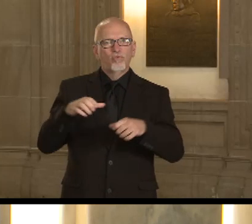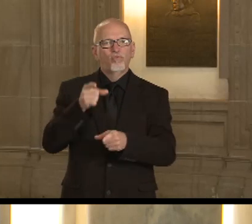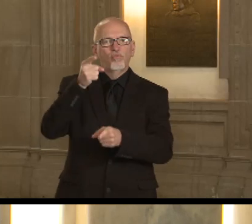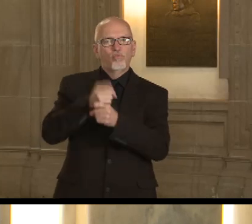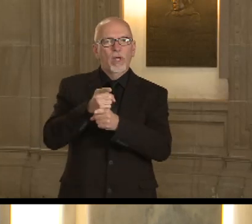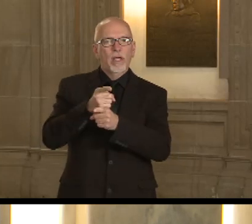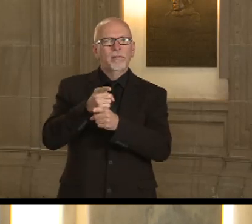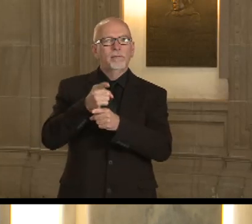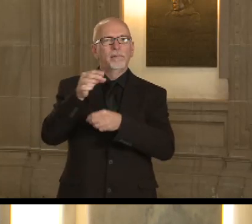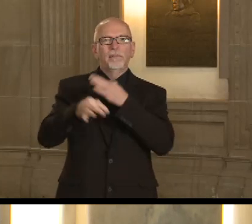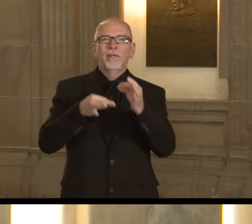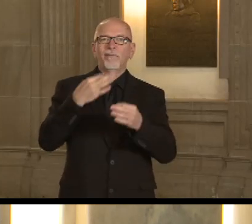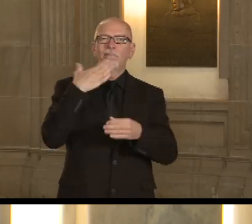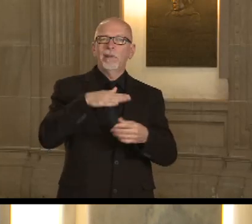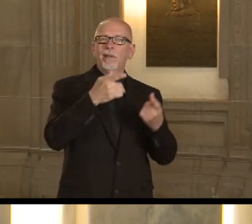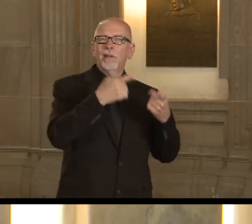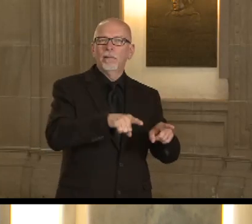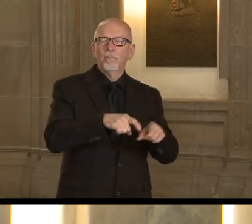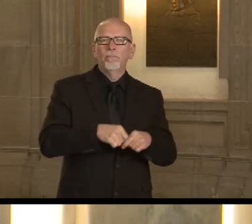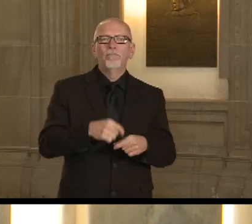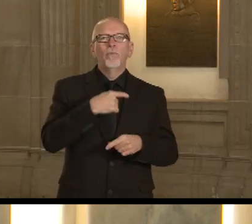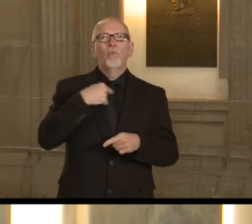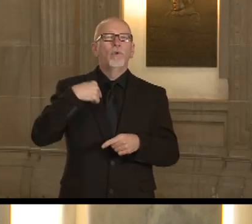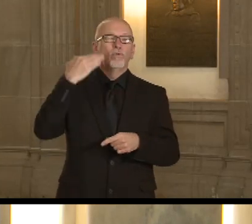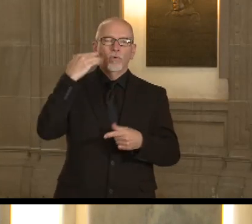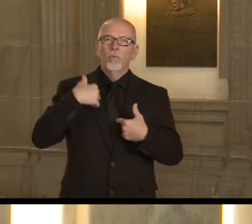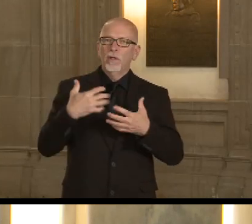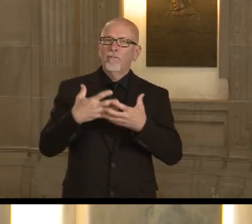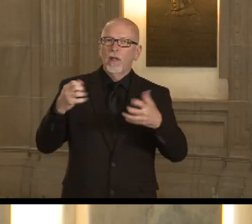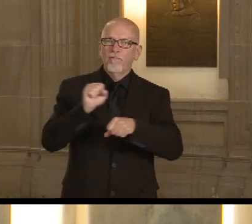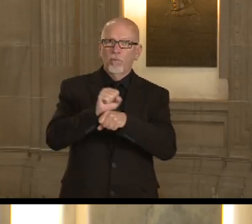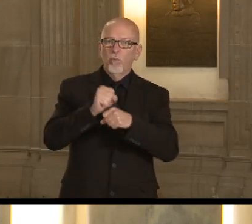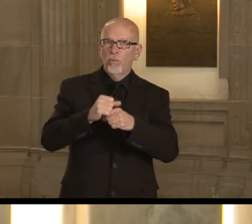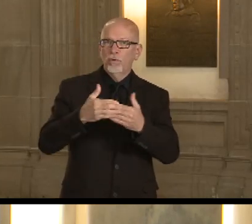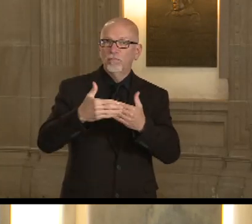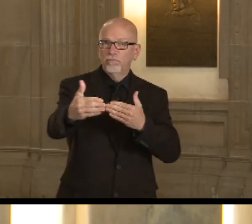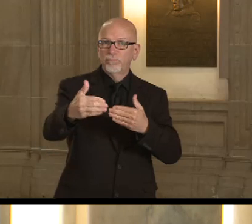of injustices. And Lord knows we have our work cut out for us.